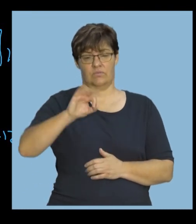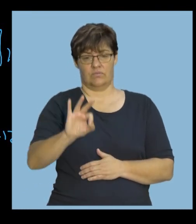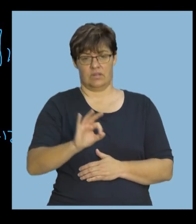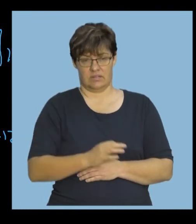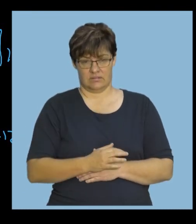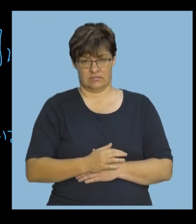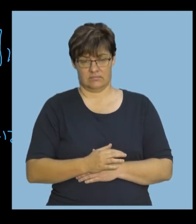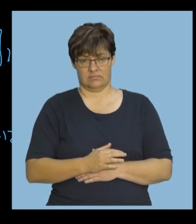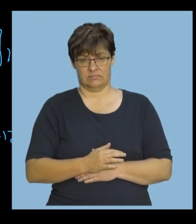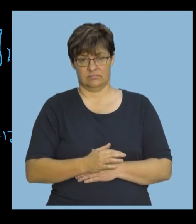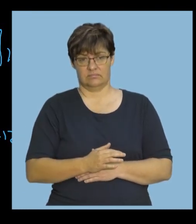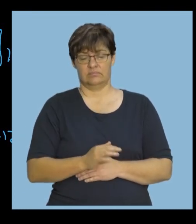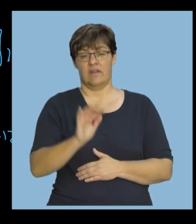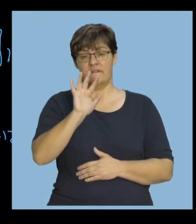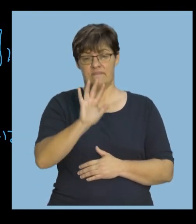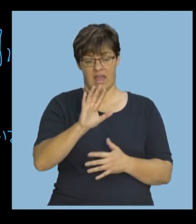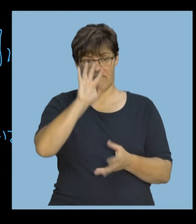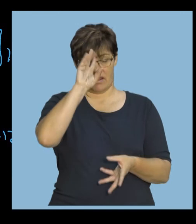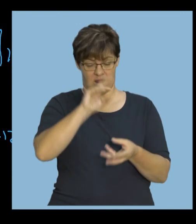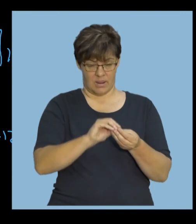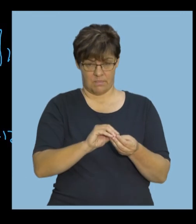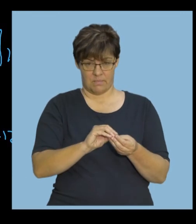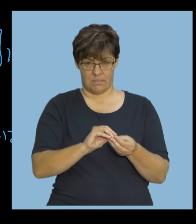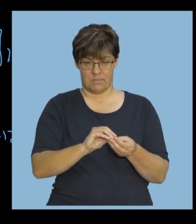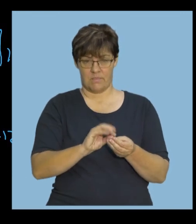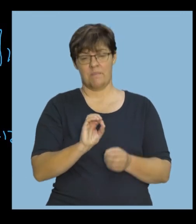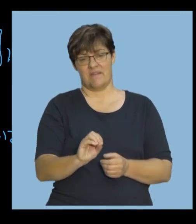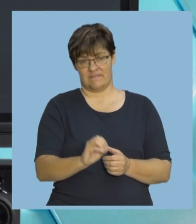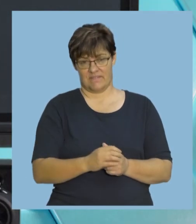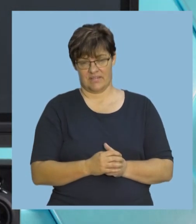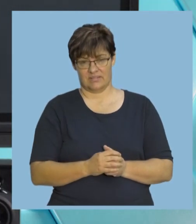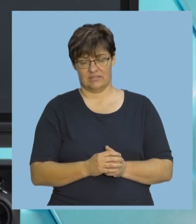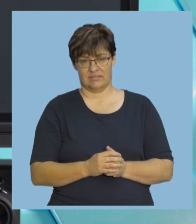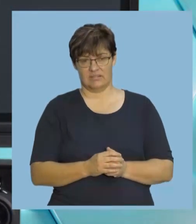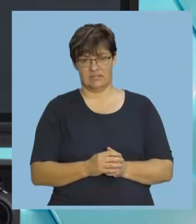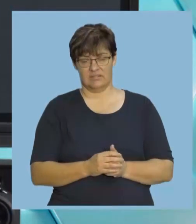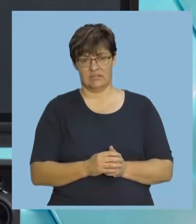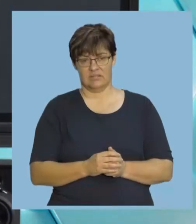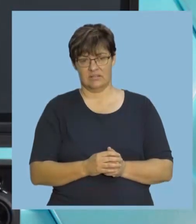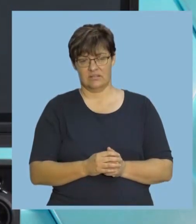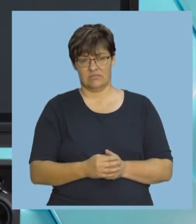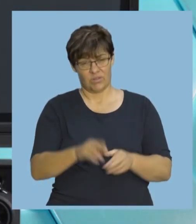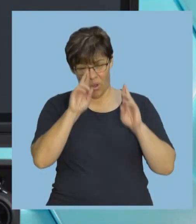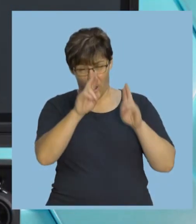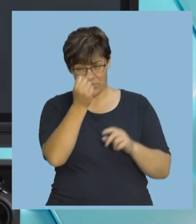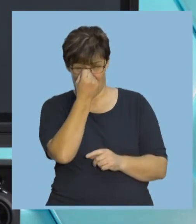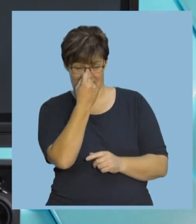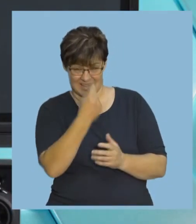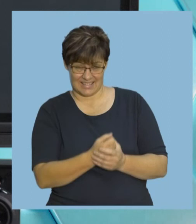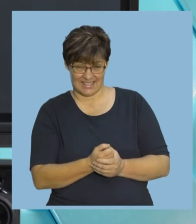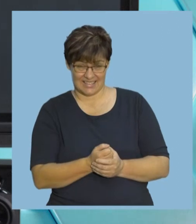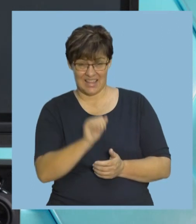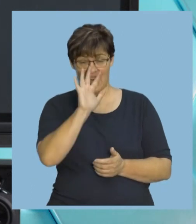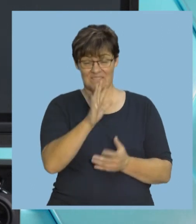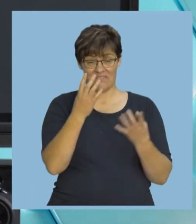9, which is our Q3. So I have the 5 number summary. Okay, guys, so